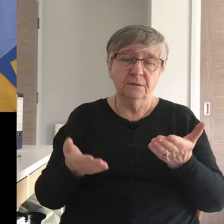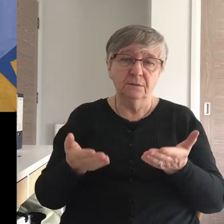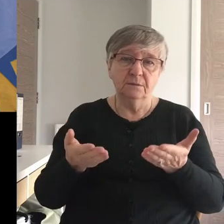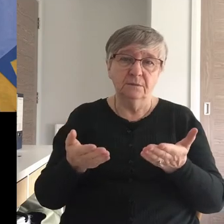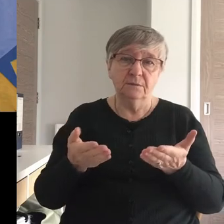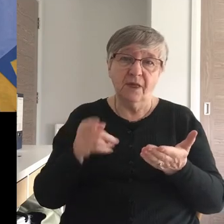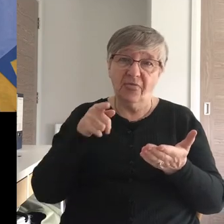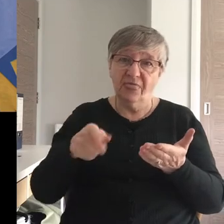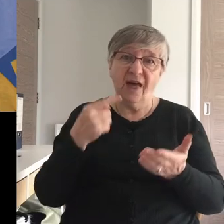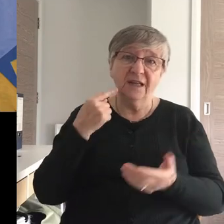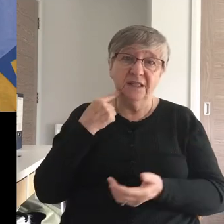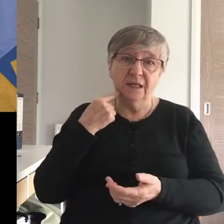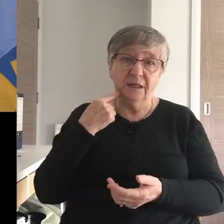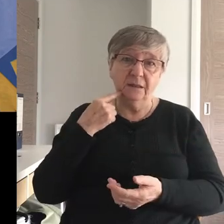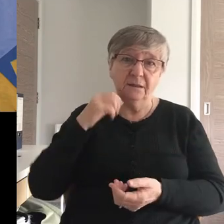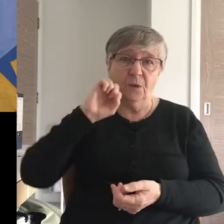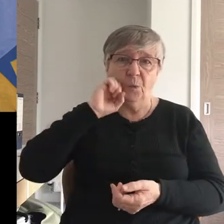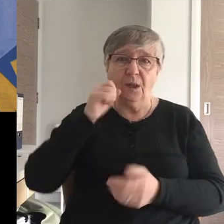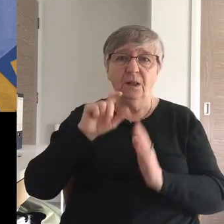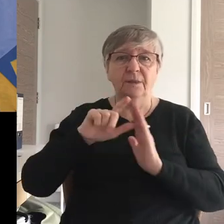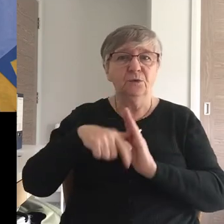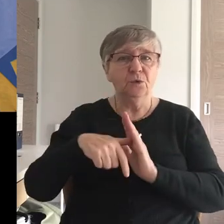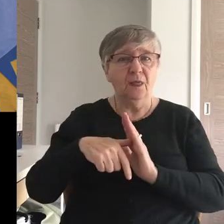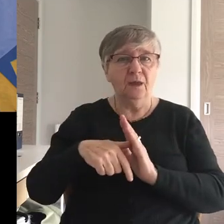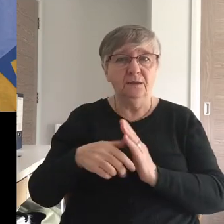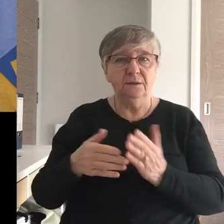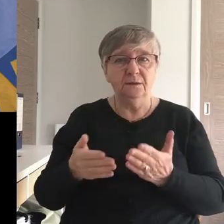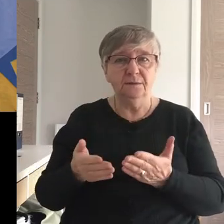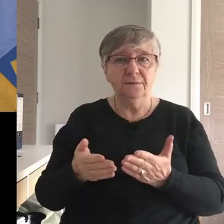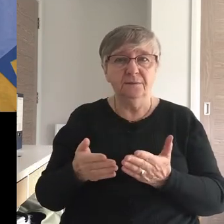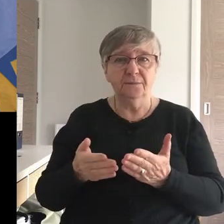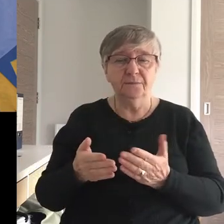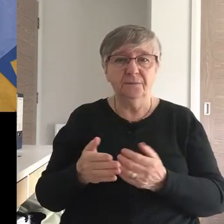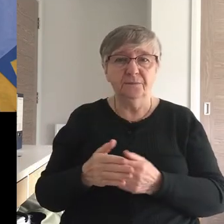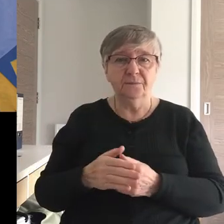because then it will be too late.